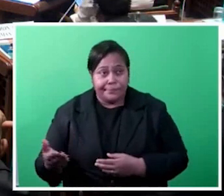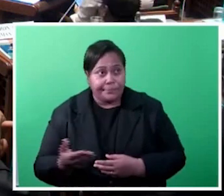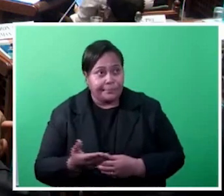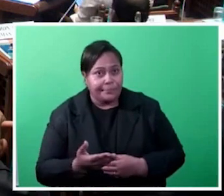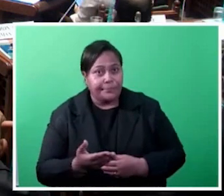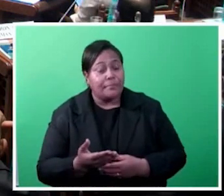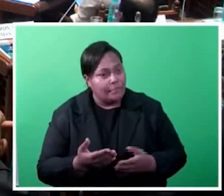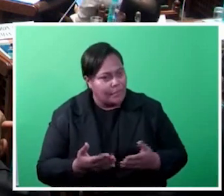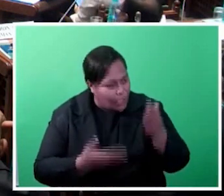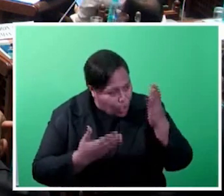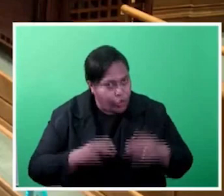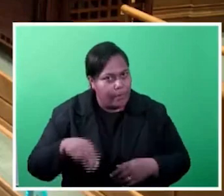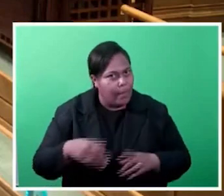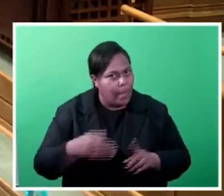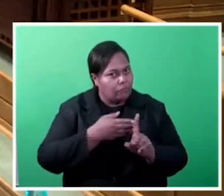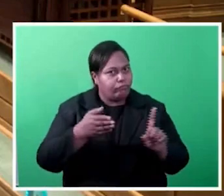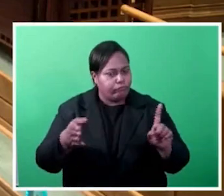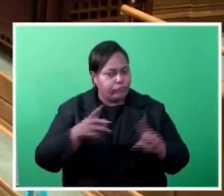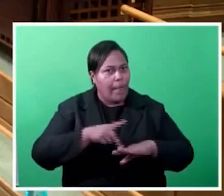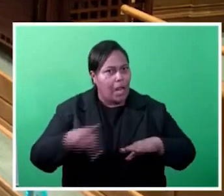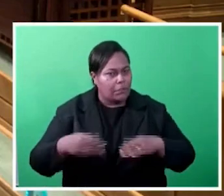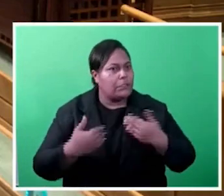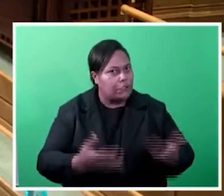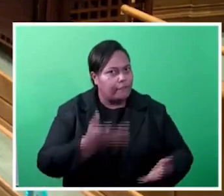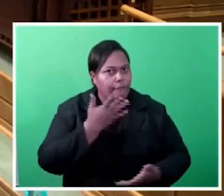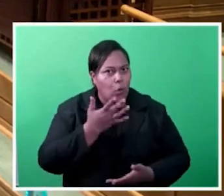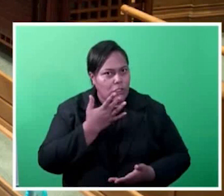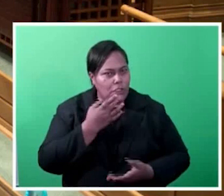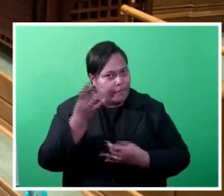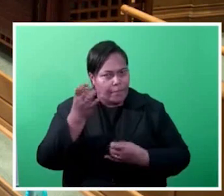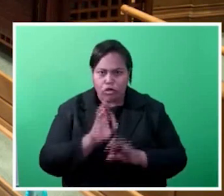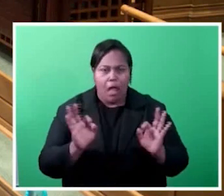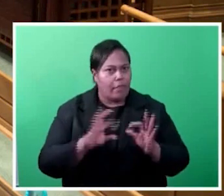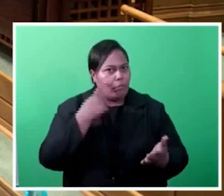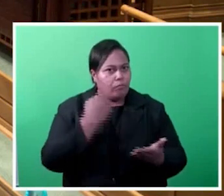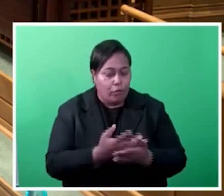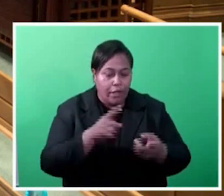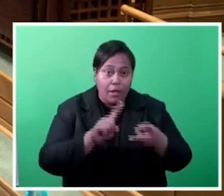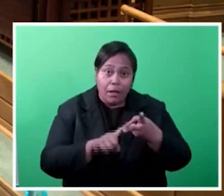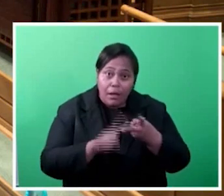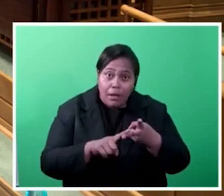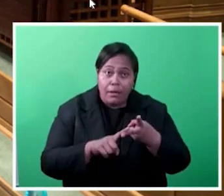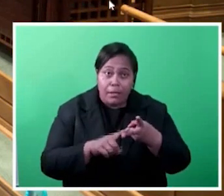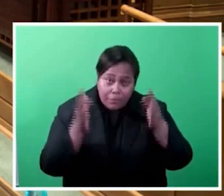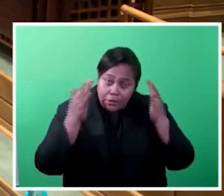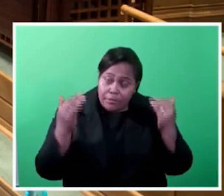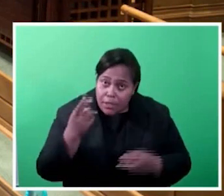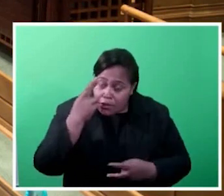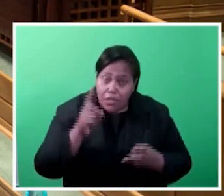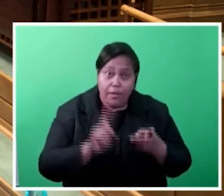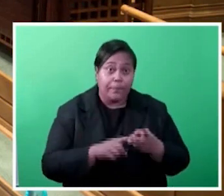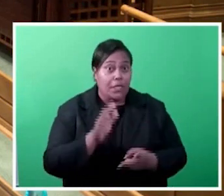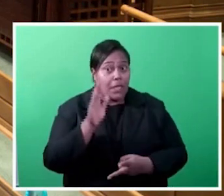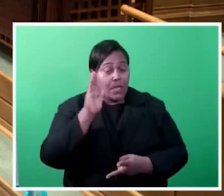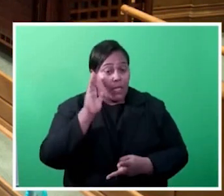Leading Parliament by giving false information, of which is absolutely no proof. Number two, Mr. Speaker, sir, he is